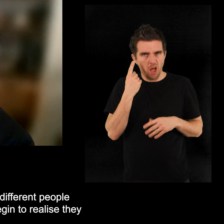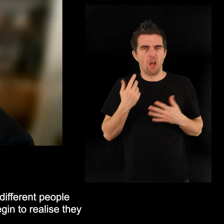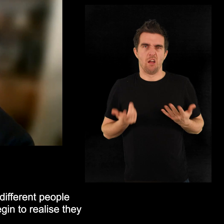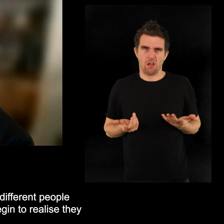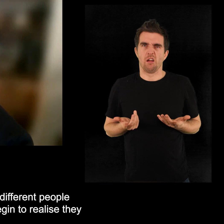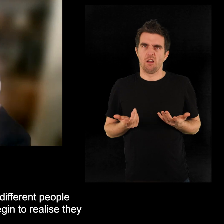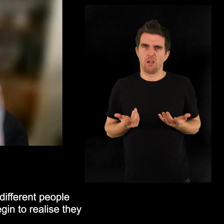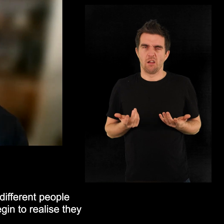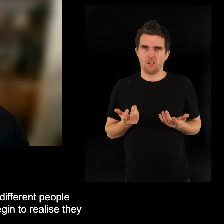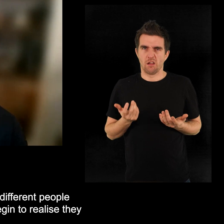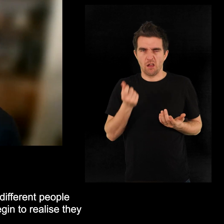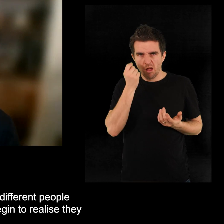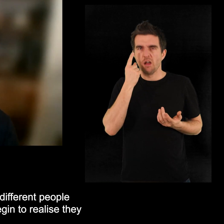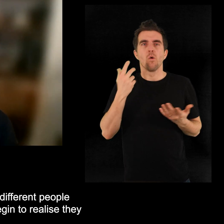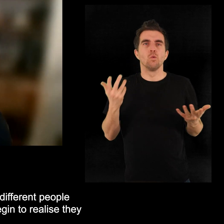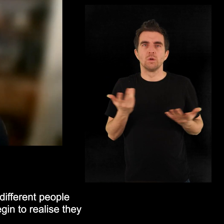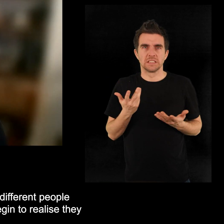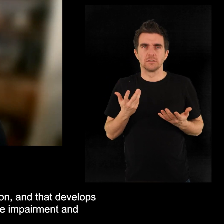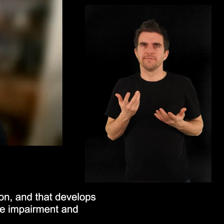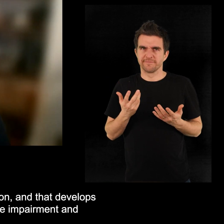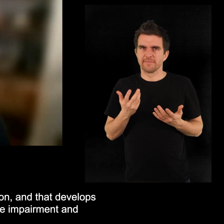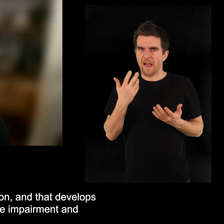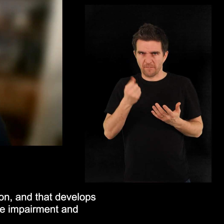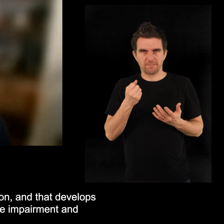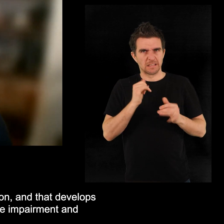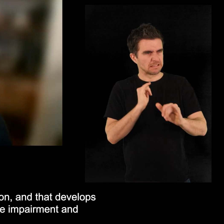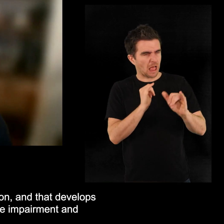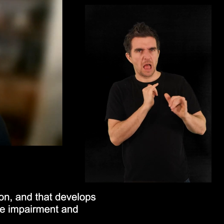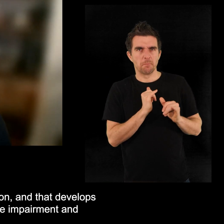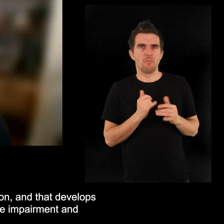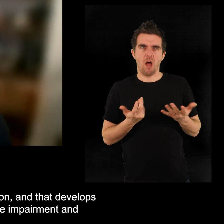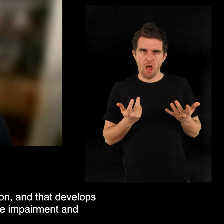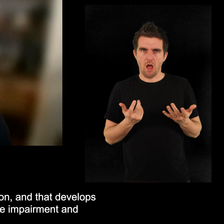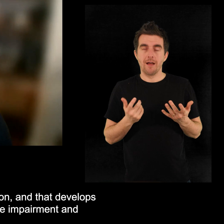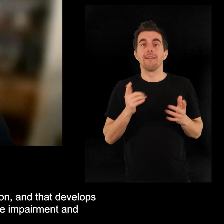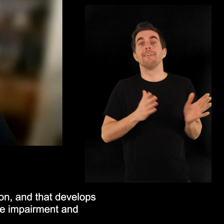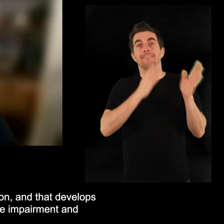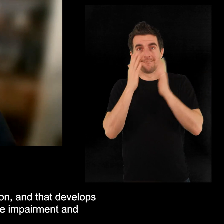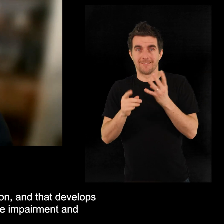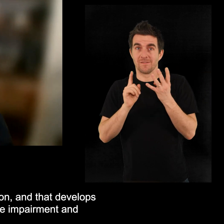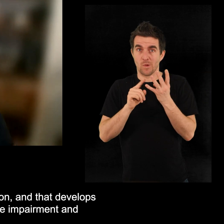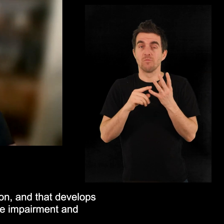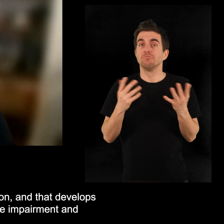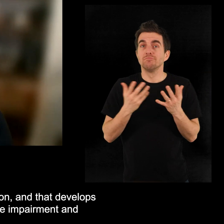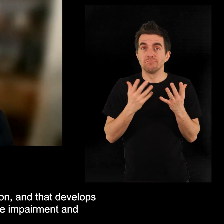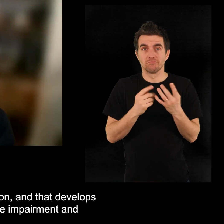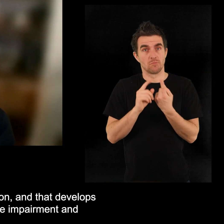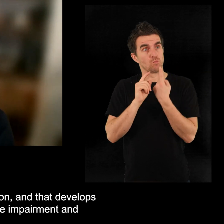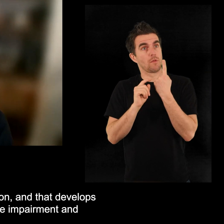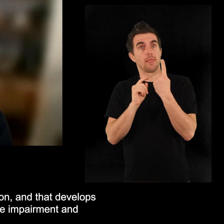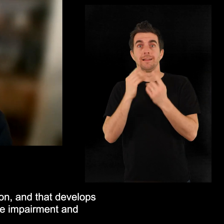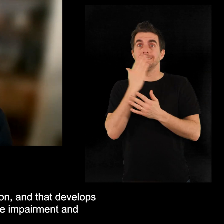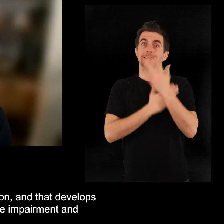different people with different impairments begin to realize that they have certain things in common. And then that develops to a